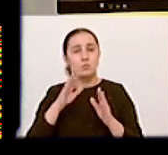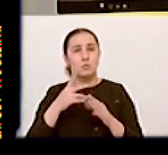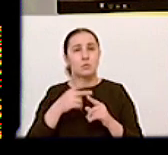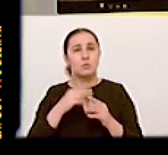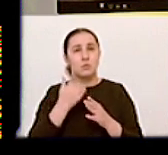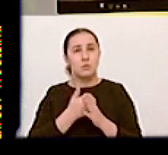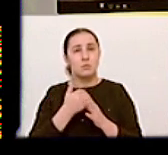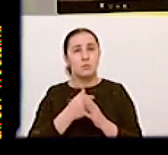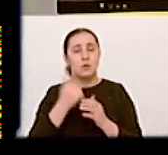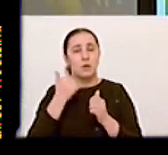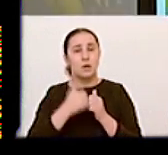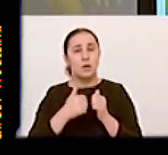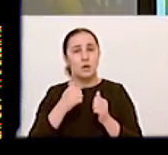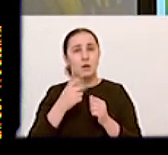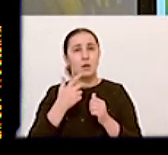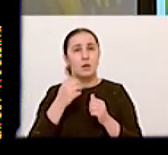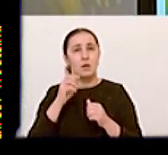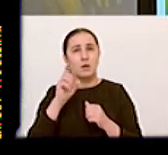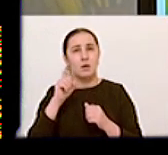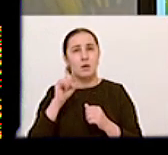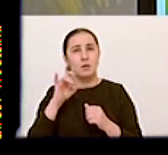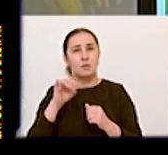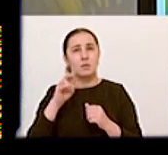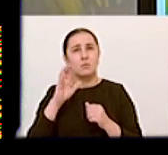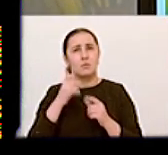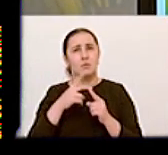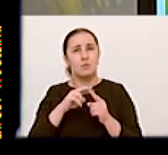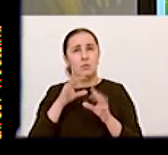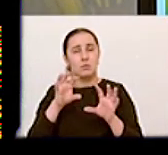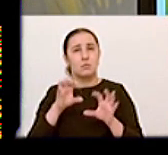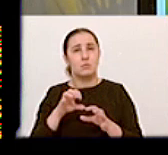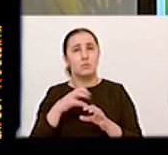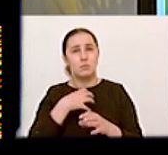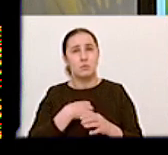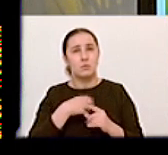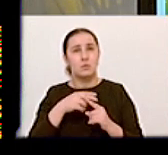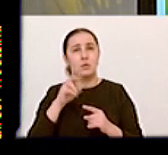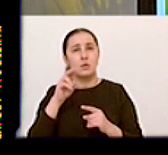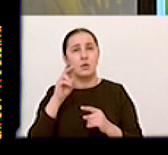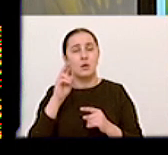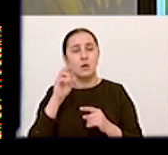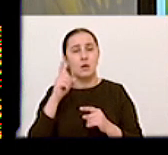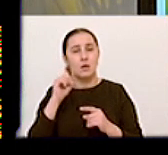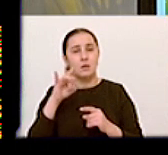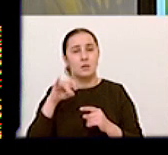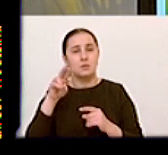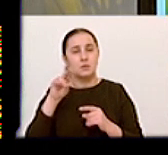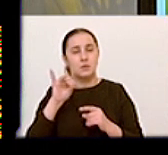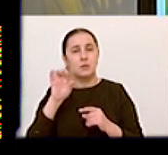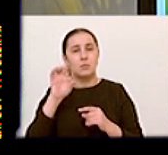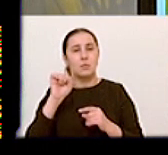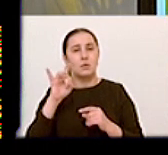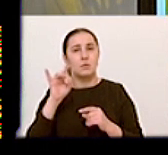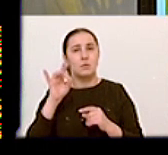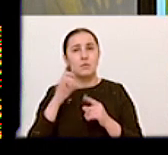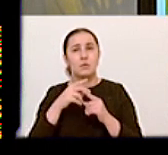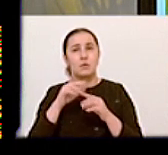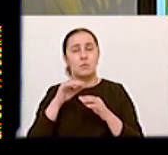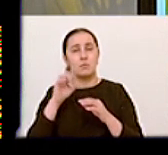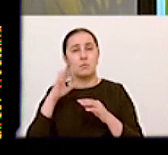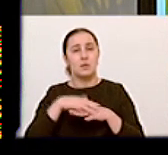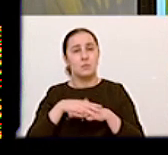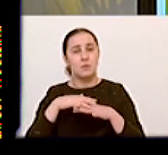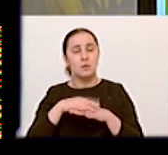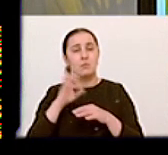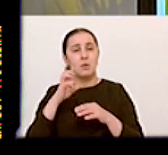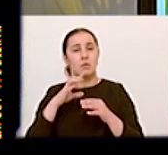o'sha Hardy-Weinberg qonuni muhim ahamiyatga ega. Hardy-Weinberg biologik qonuniyatlarni matematik usullar